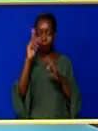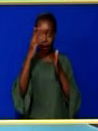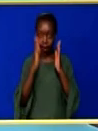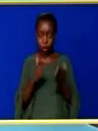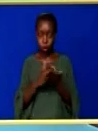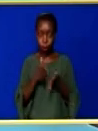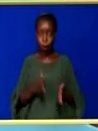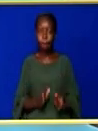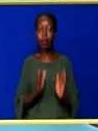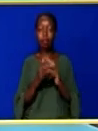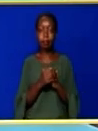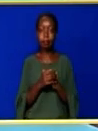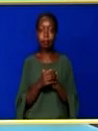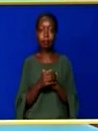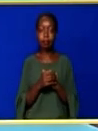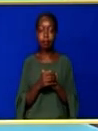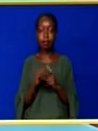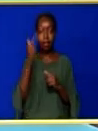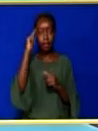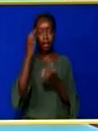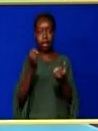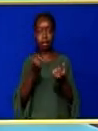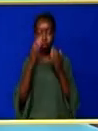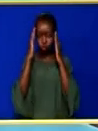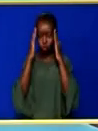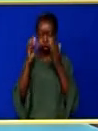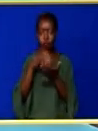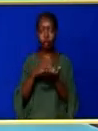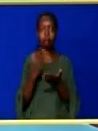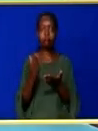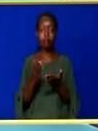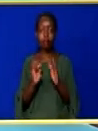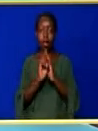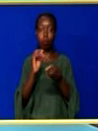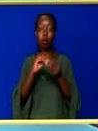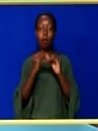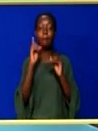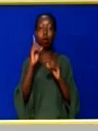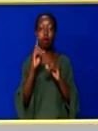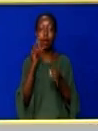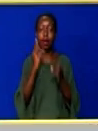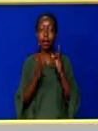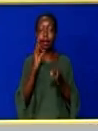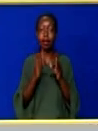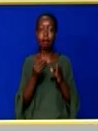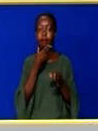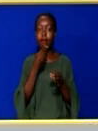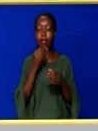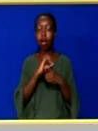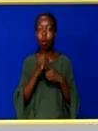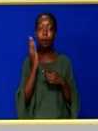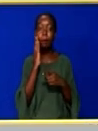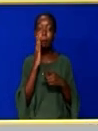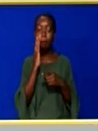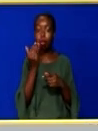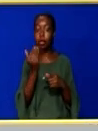By birth. Yes. So I think we need to look at these conditions. Like number 1, if the father, the mother of the person is a